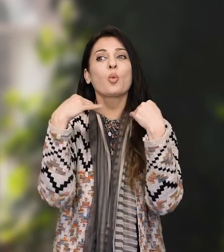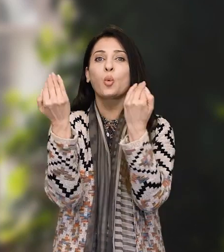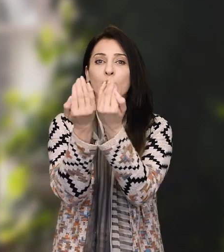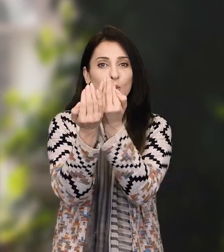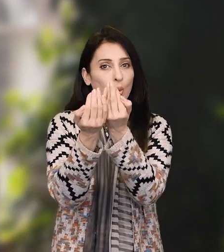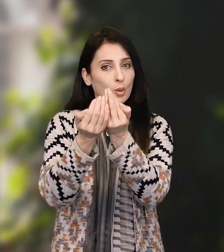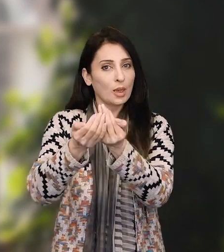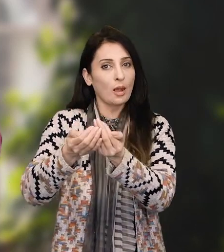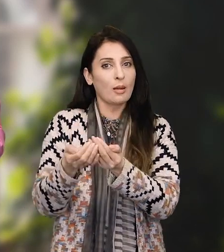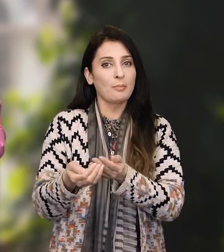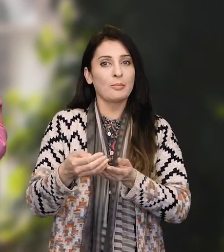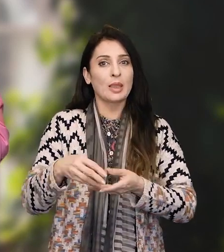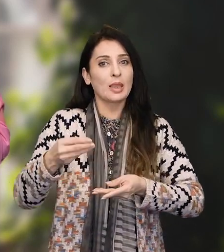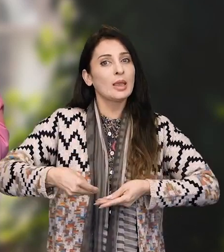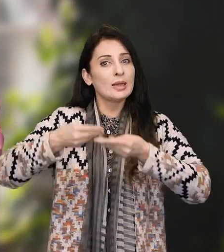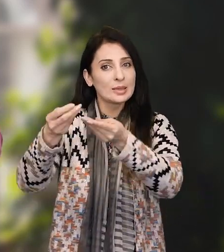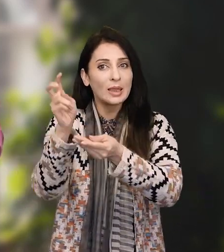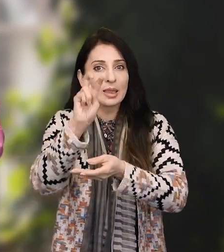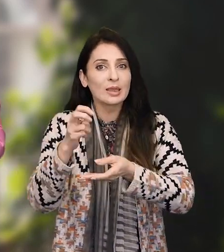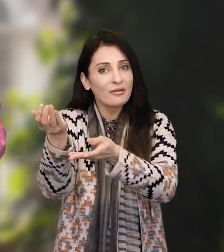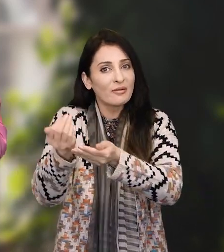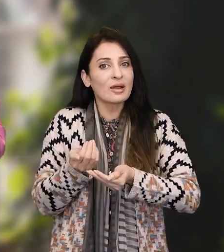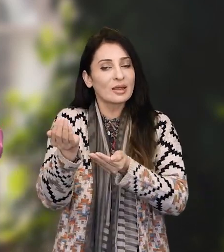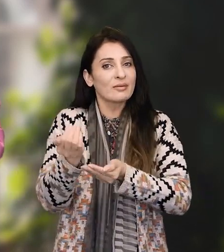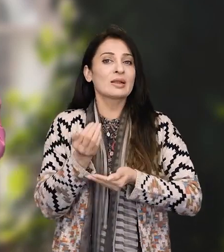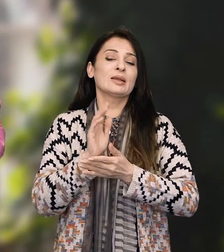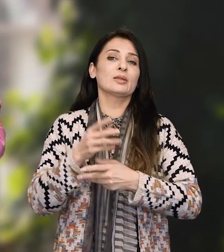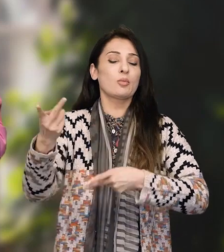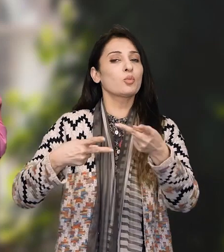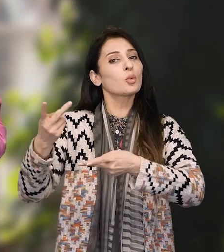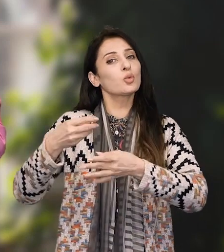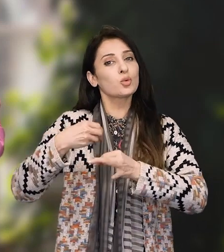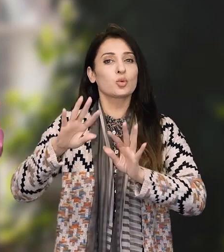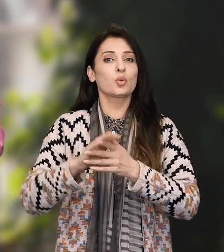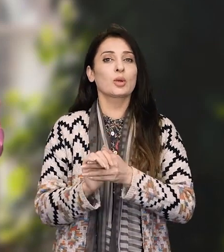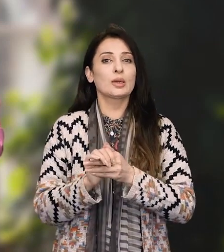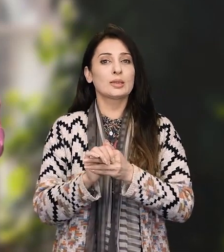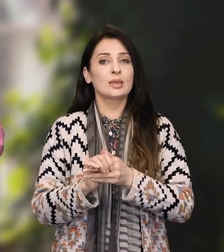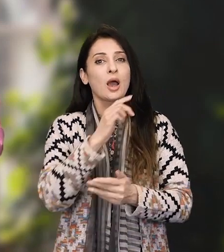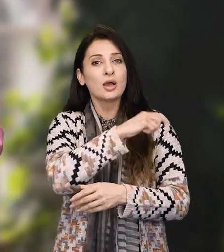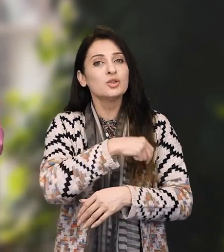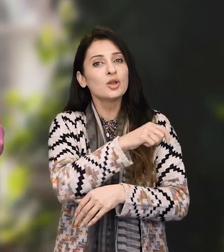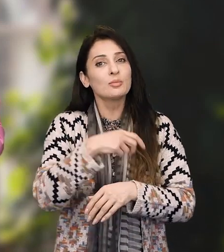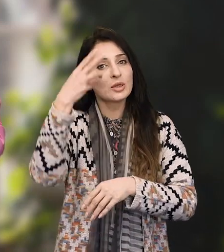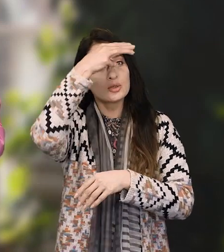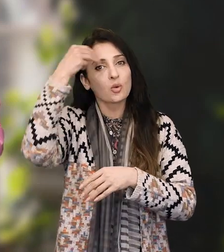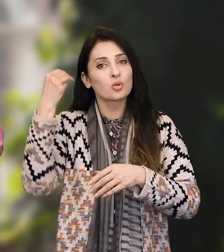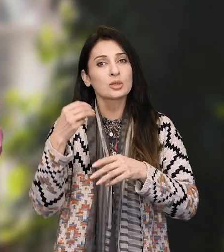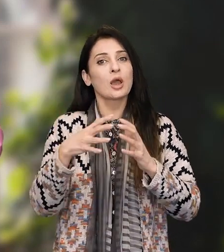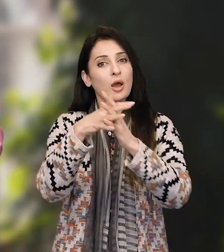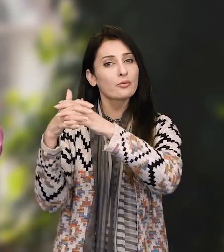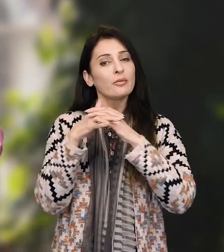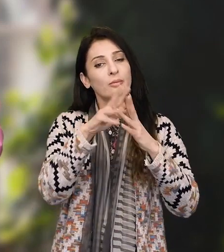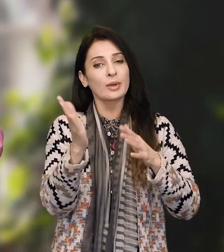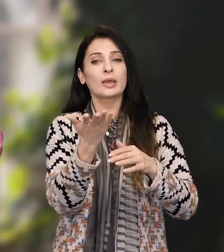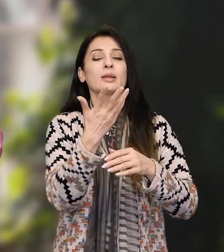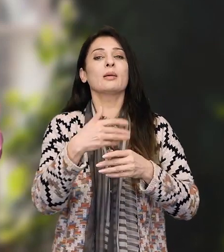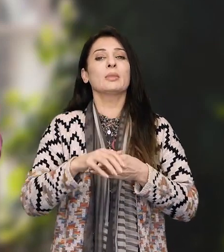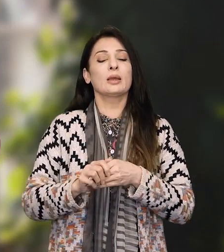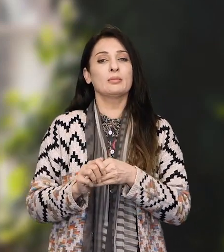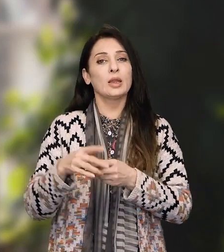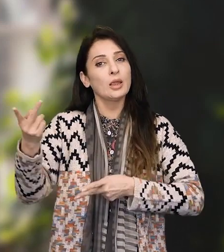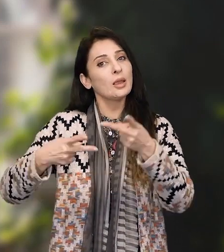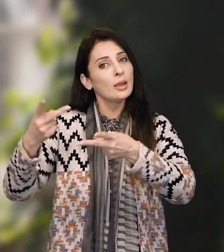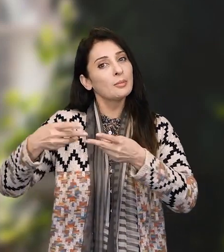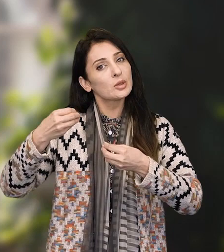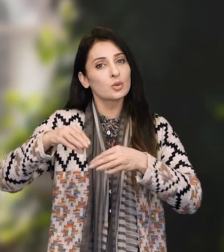of the world like the entire UAE, Saudi Arabia, Germany and also USA at the